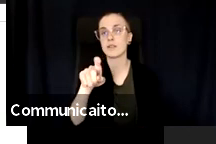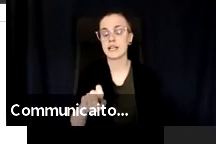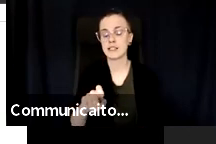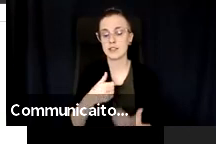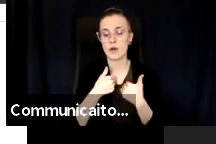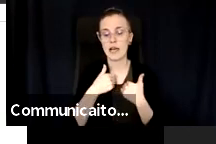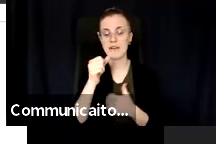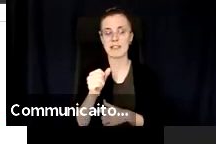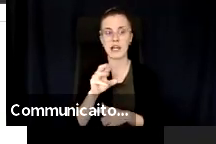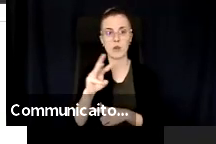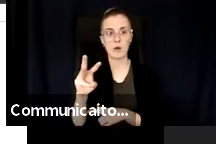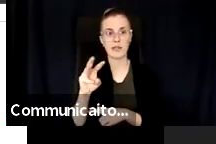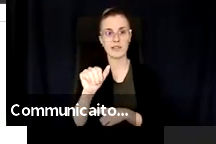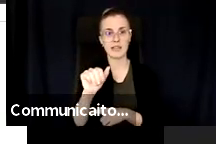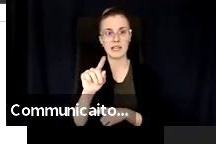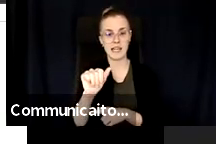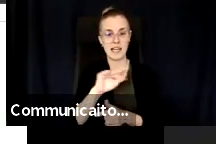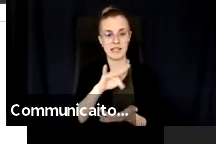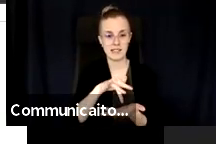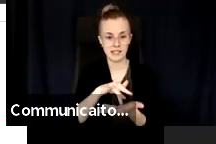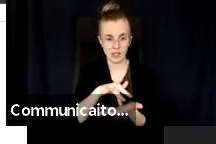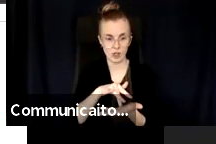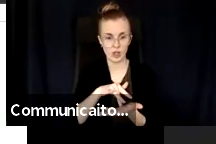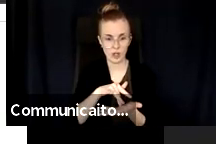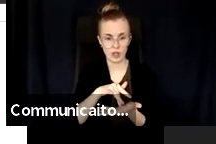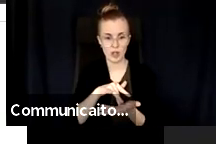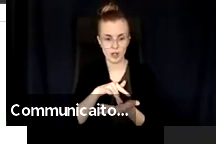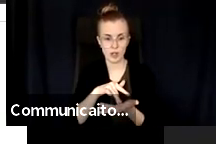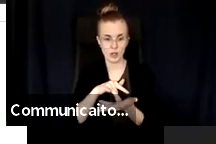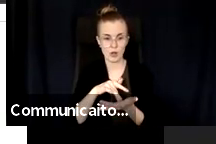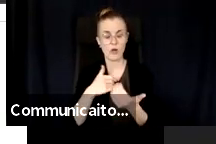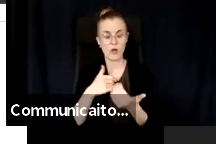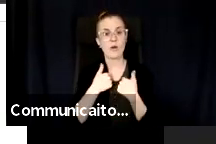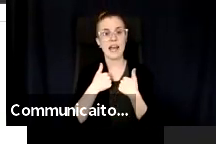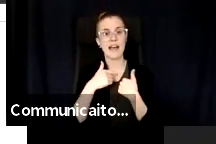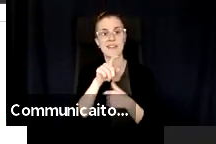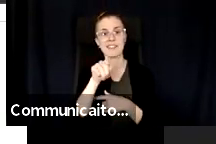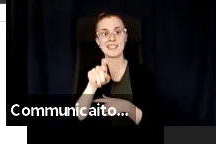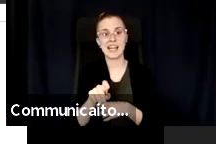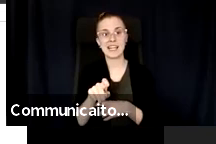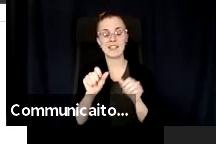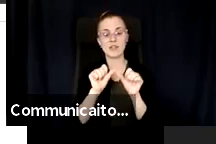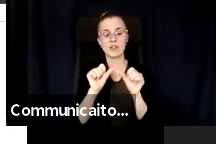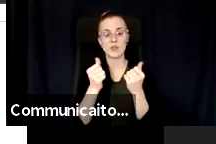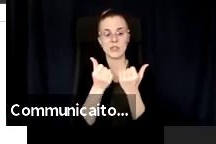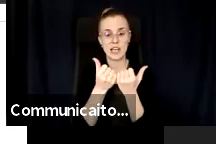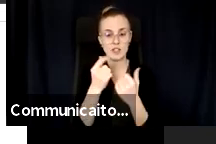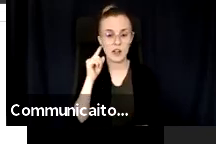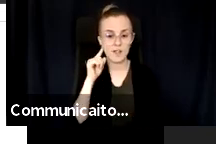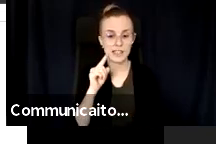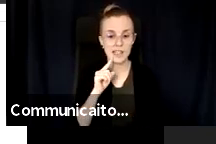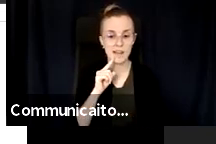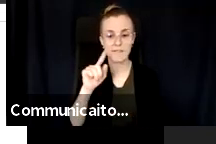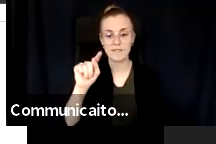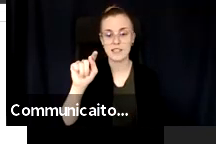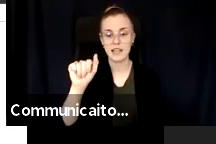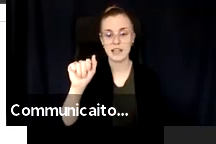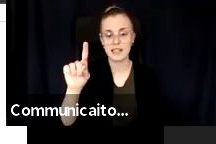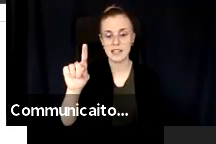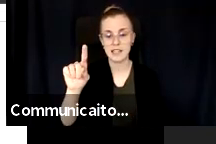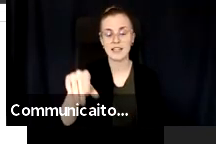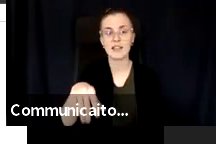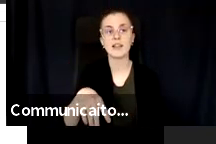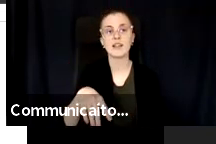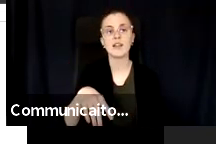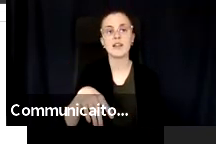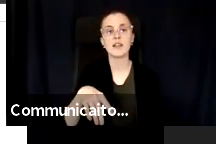Southwest ADA Center. We have Texas Association of the Deaf, the Texas Council for